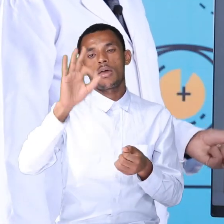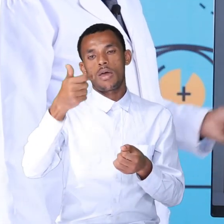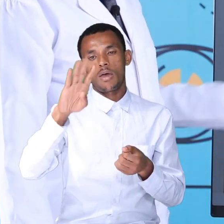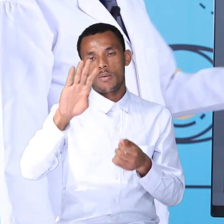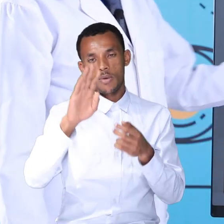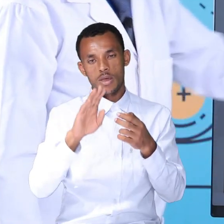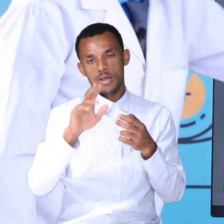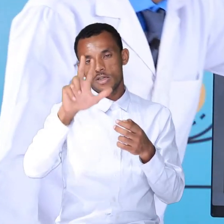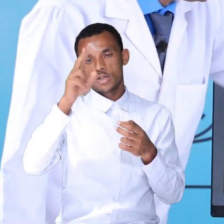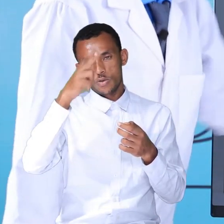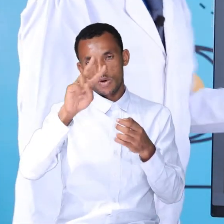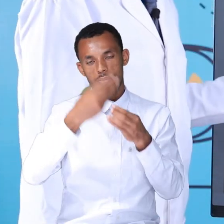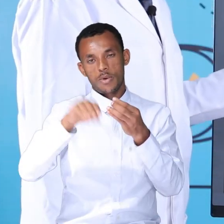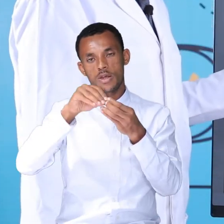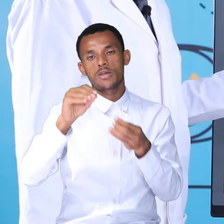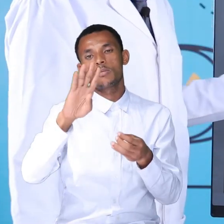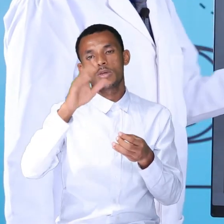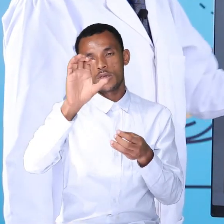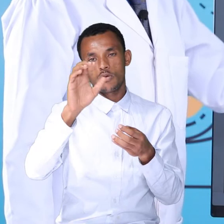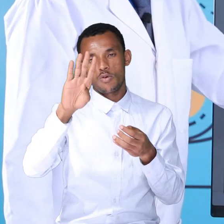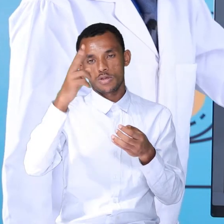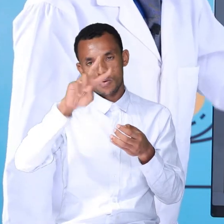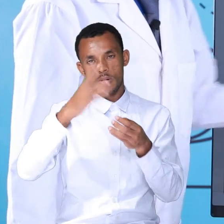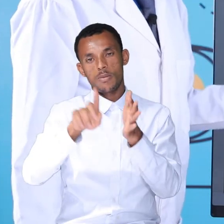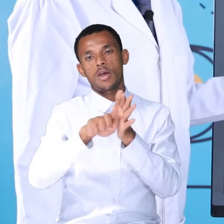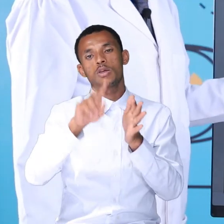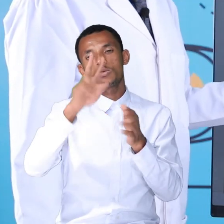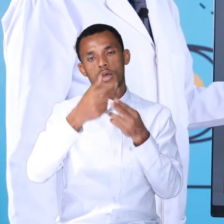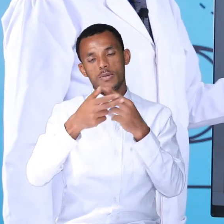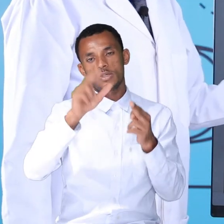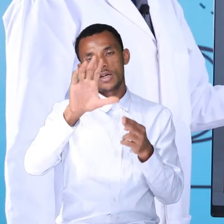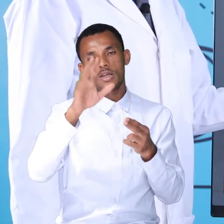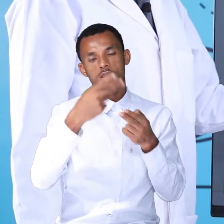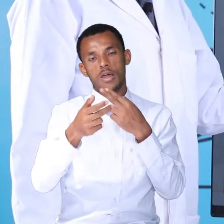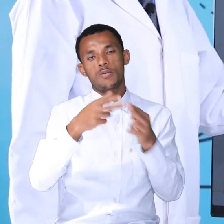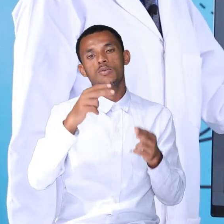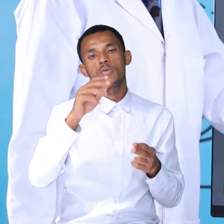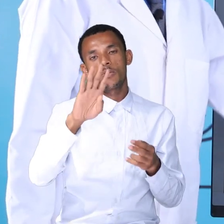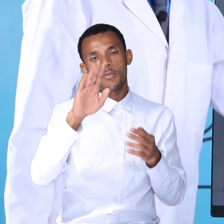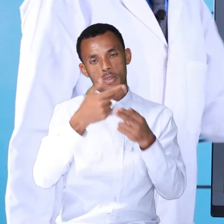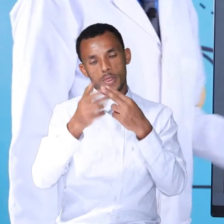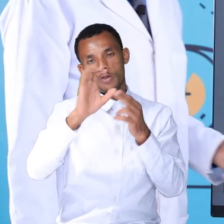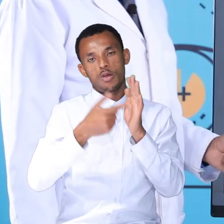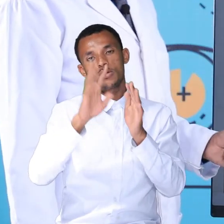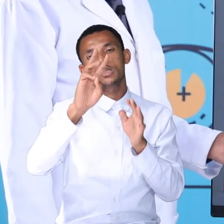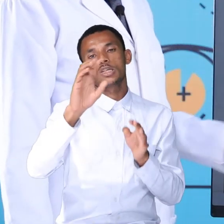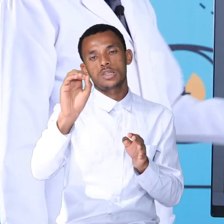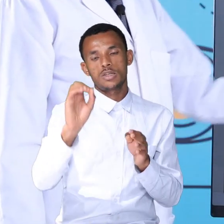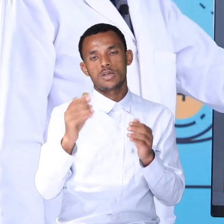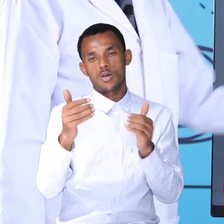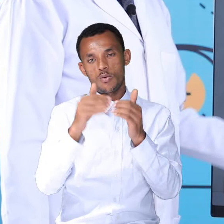substitute, I will get AB, it was 3 squared plus BC 4 squared minus 2 times 3 times 4 multiplied by cosine of